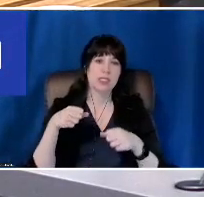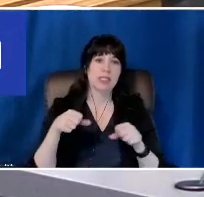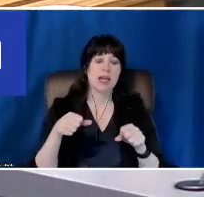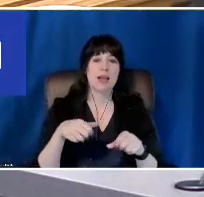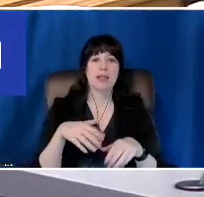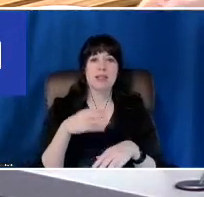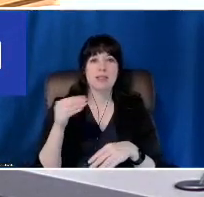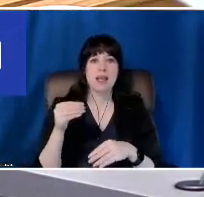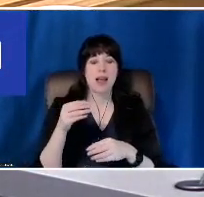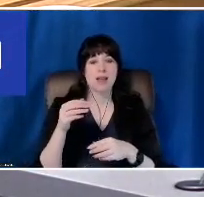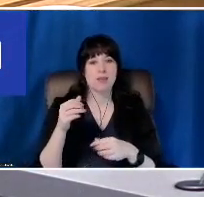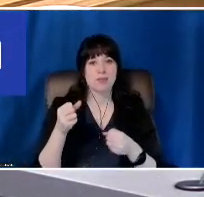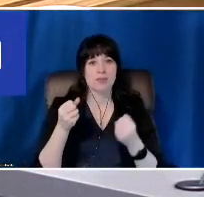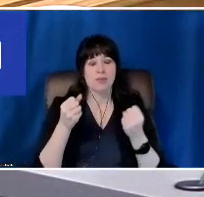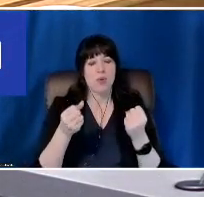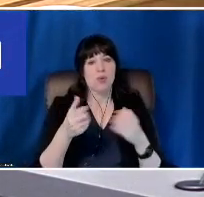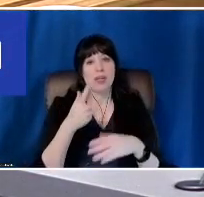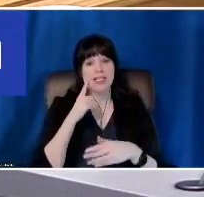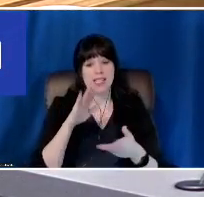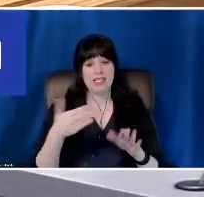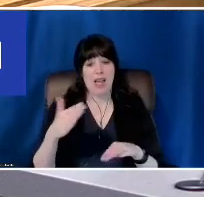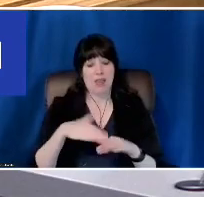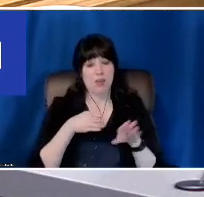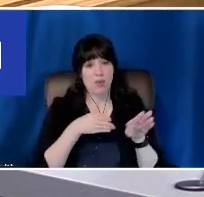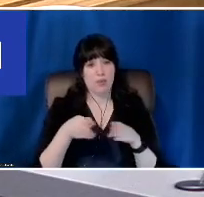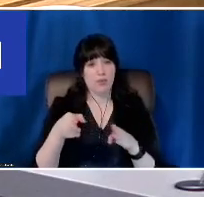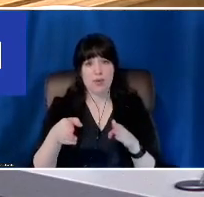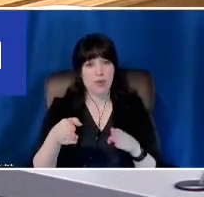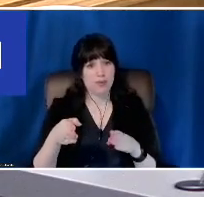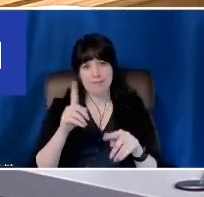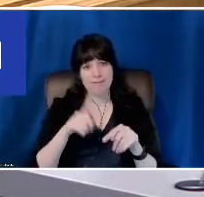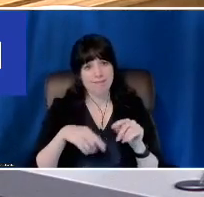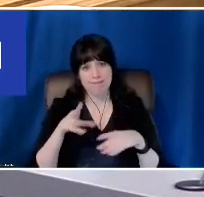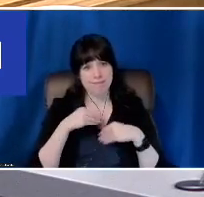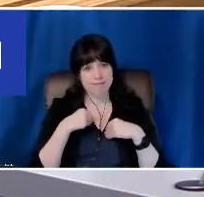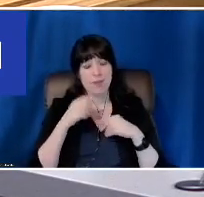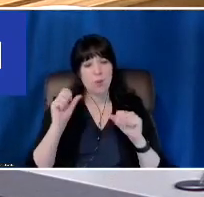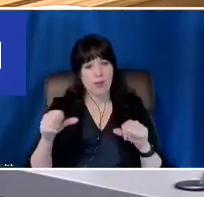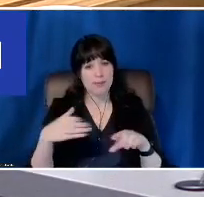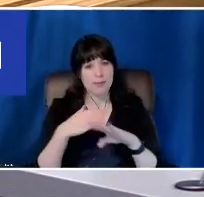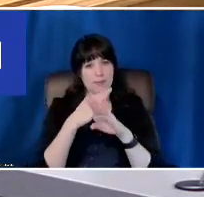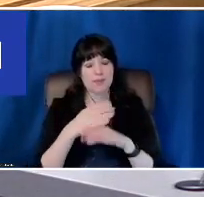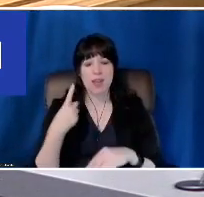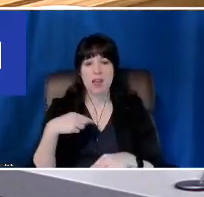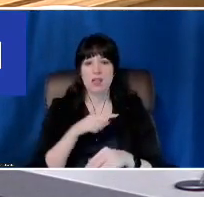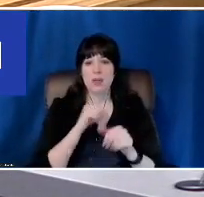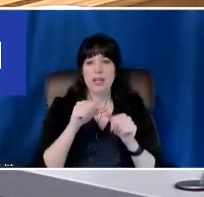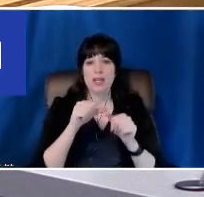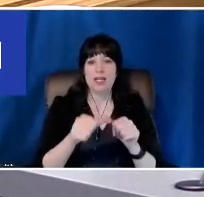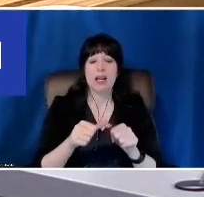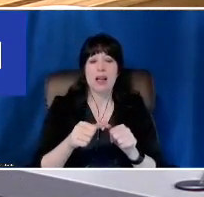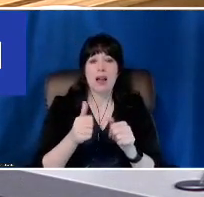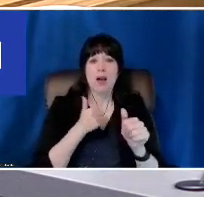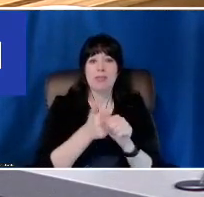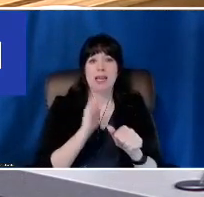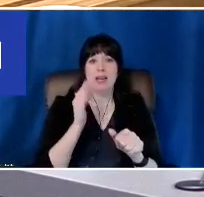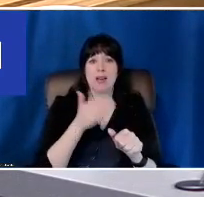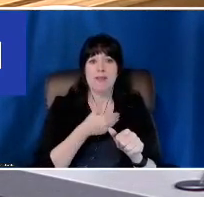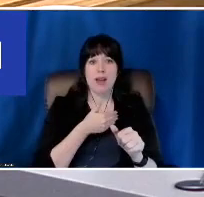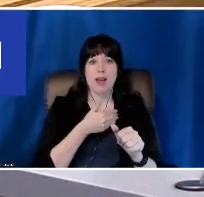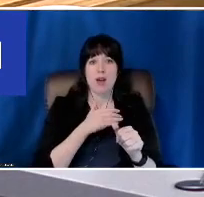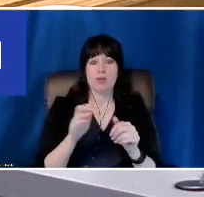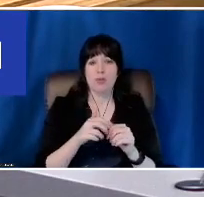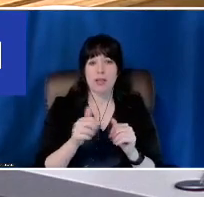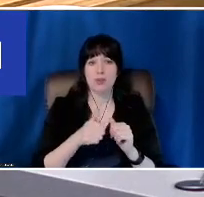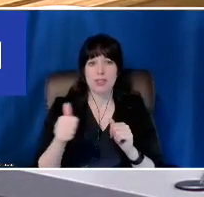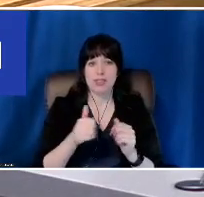our roadways are unacceptable and preventable. As we commence the update of our transportation system plan, now is the time to commit to